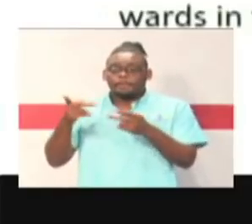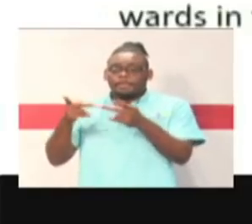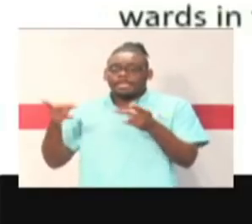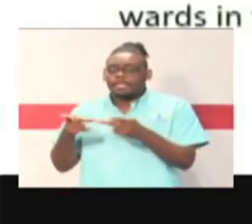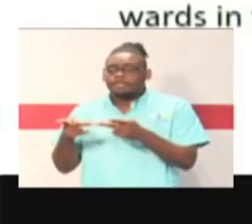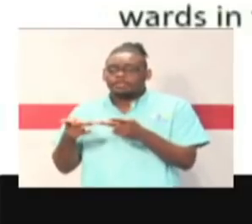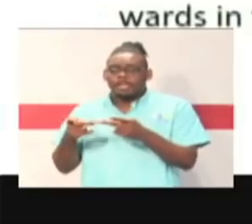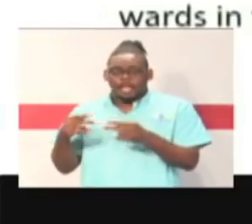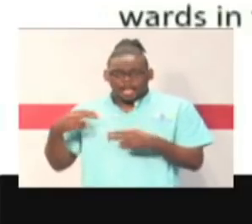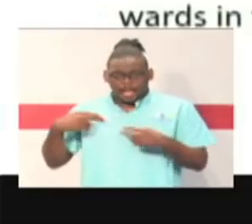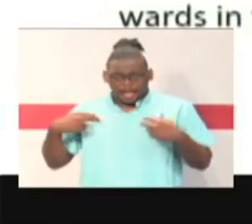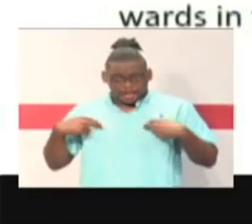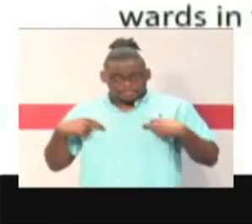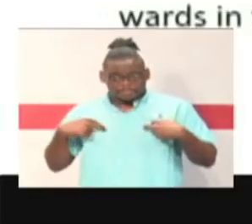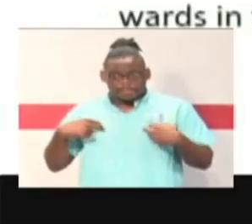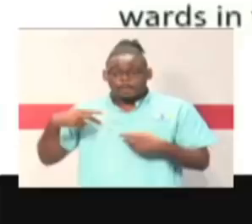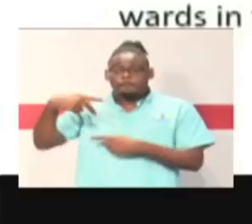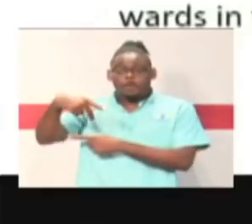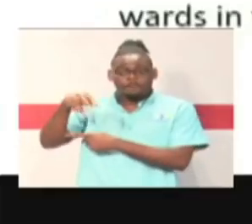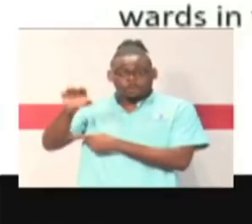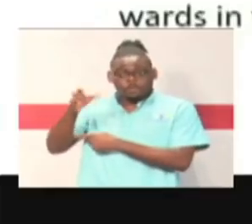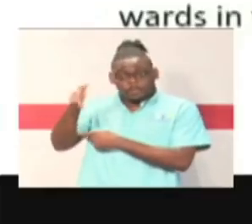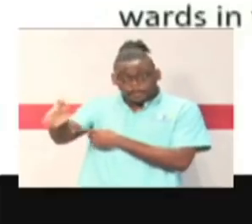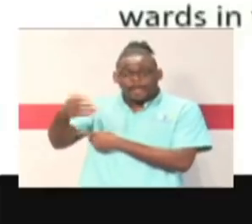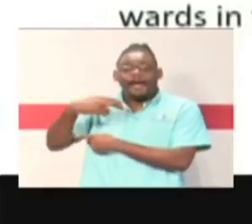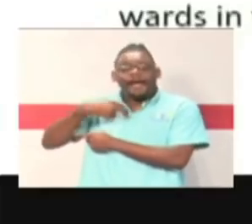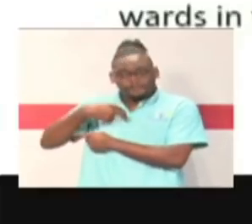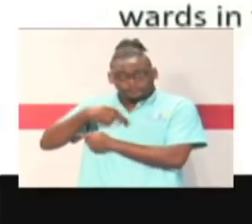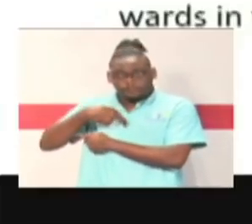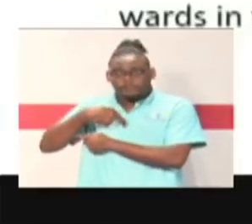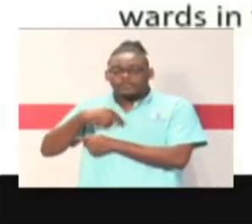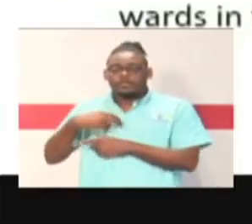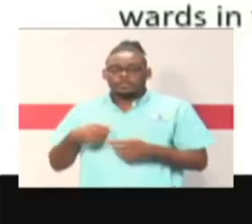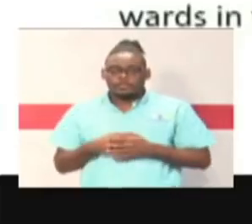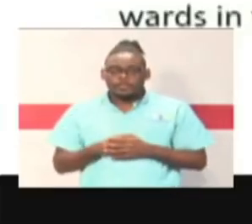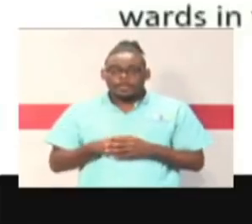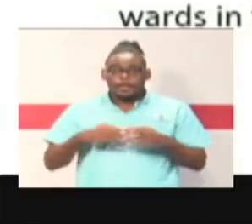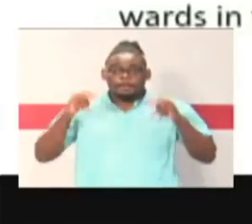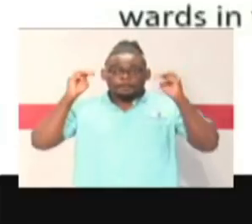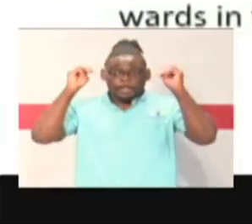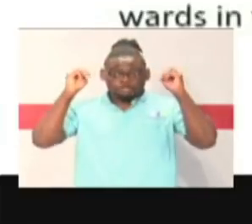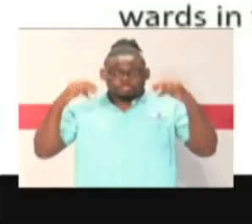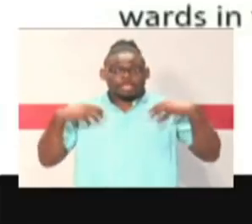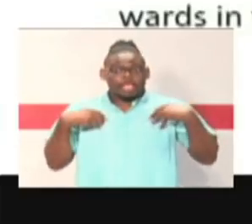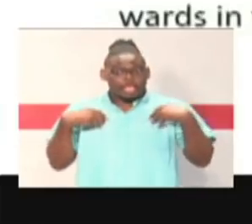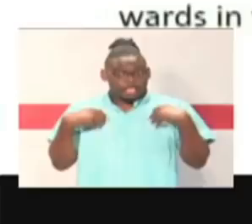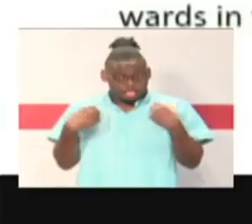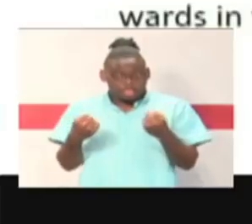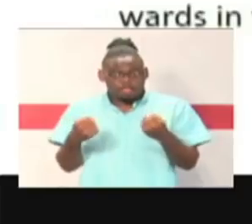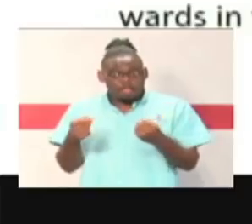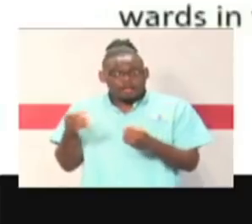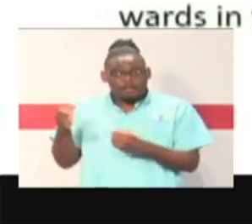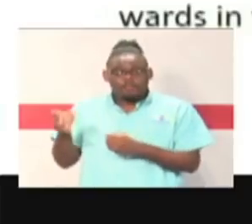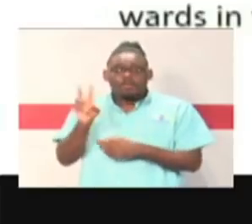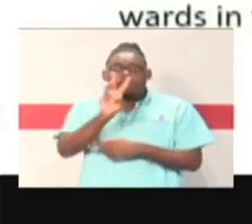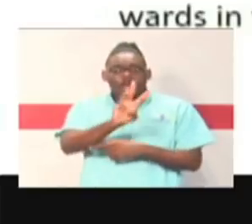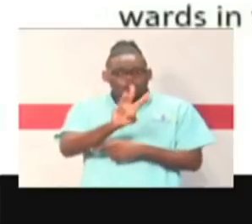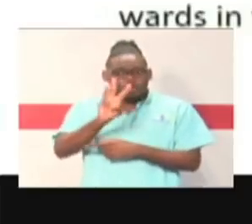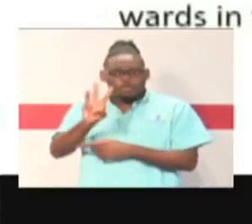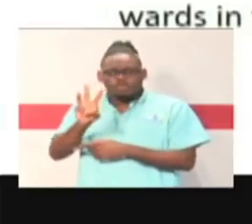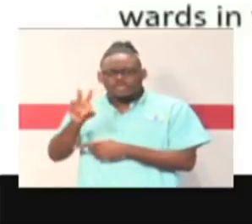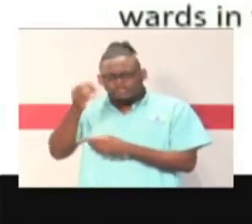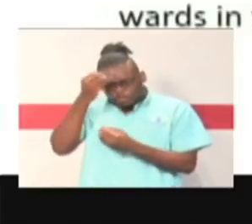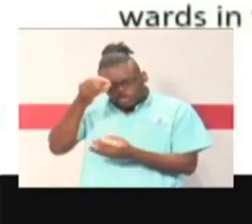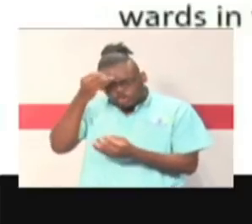are on, you can get this information, which is updated on a regular basis on the Ministry of Health's website. There you can